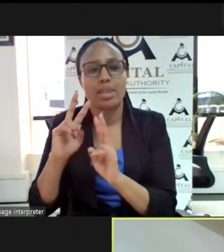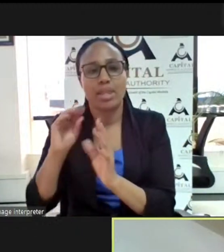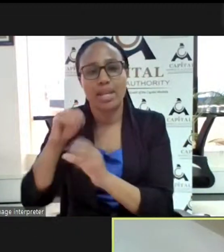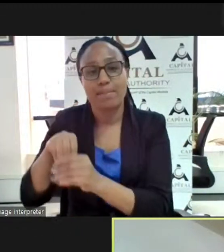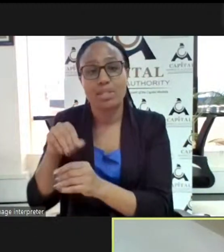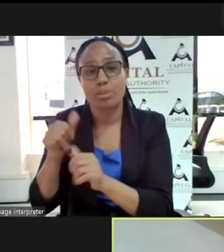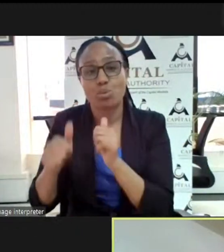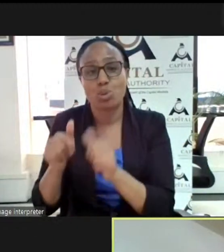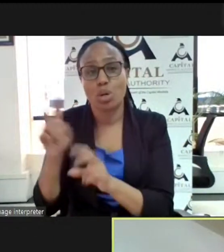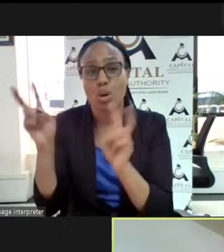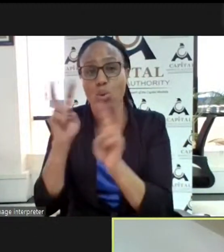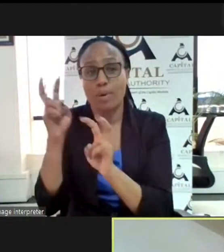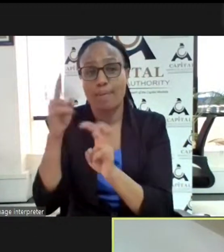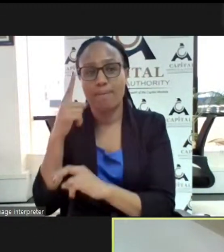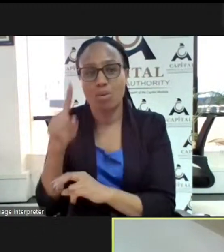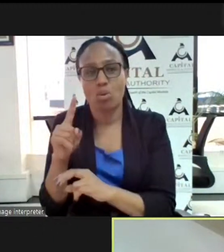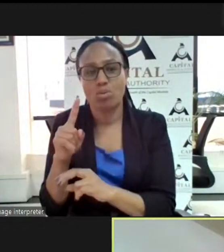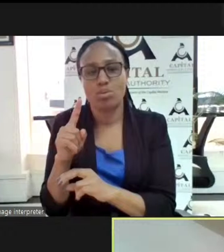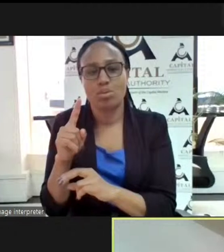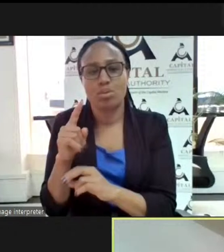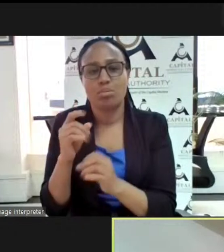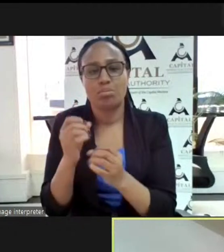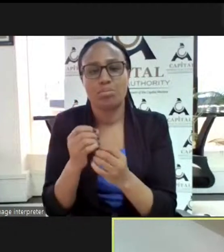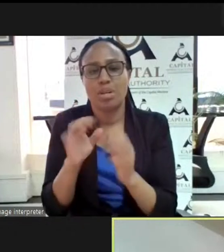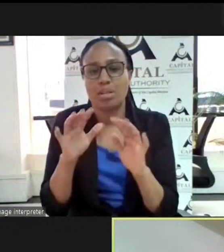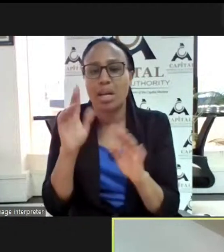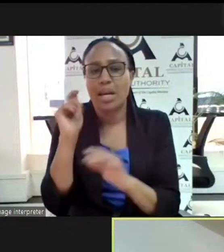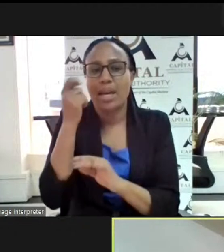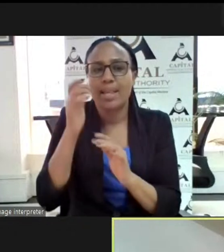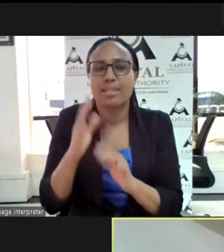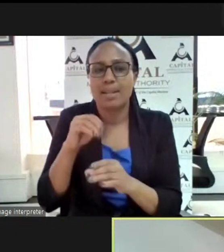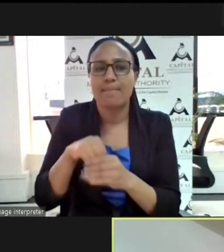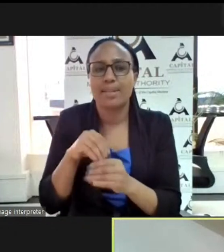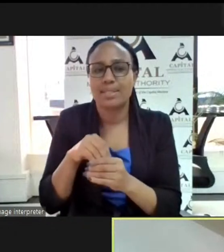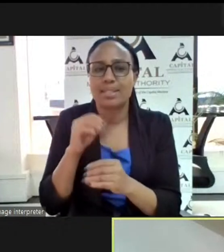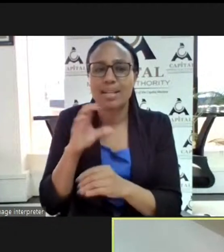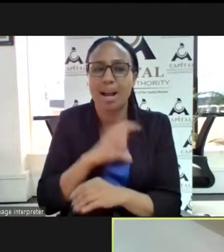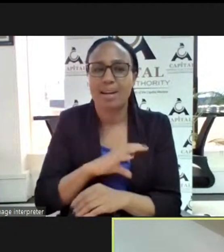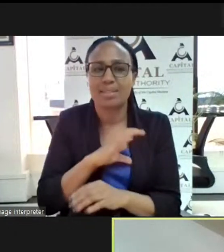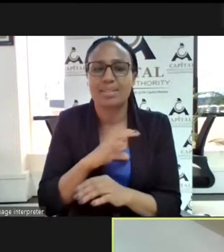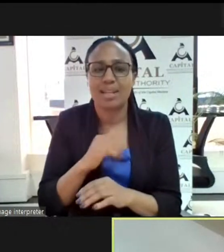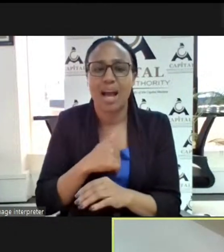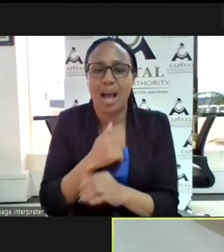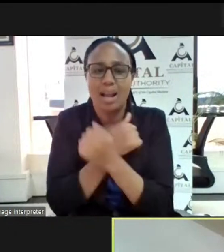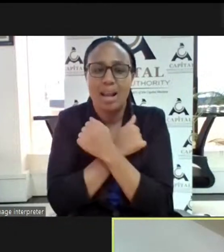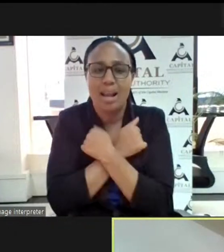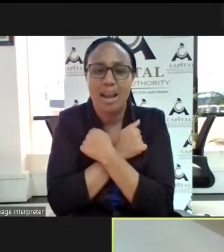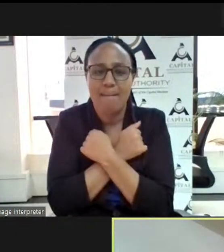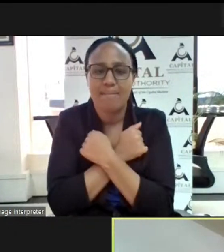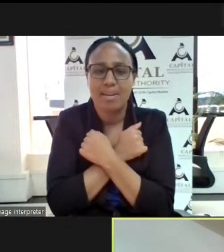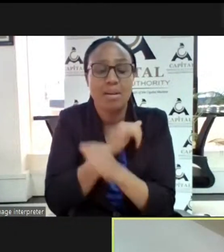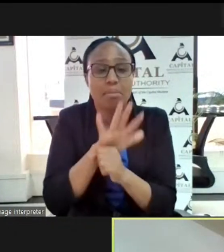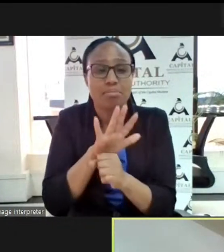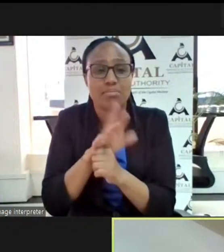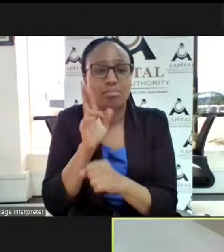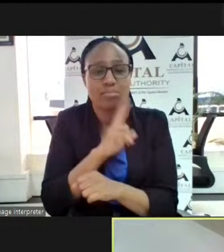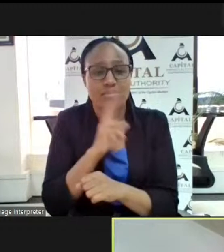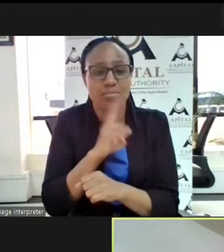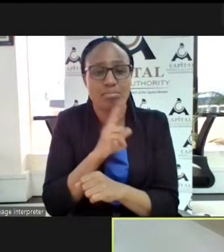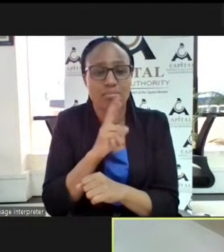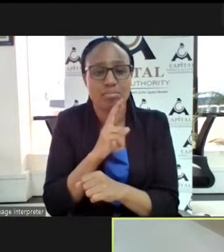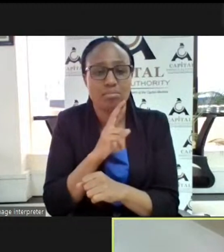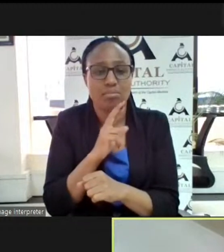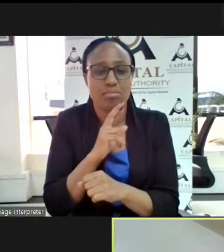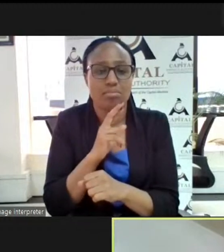An observation I've made in terms of how Kenyans invest is a lot of Kenyans believe they're risk